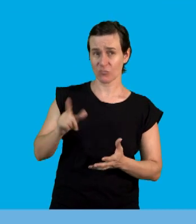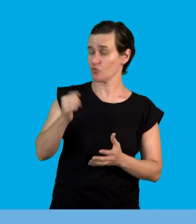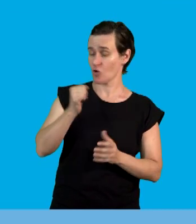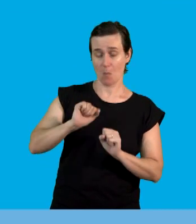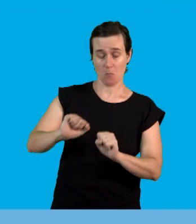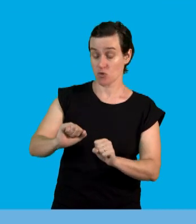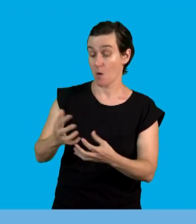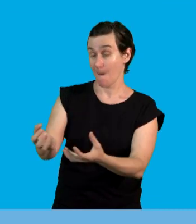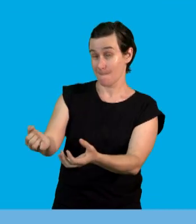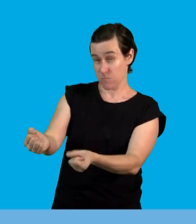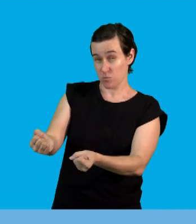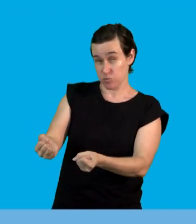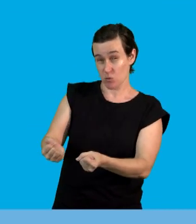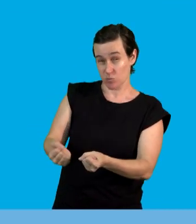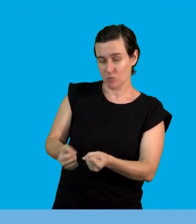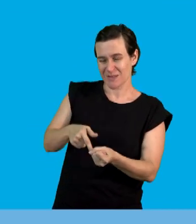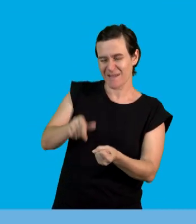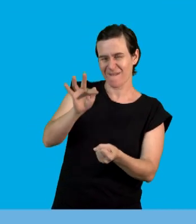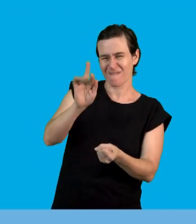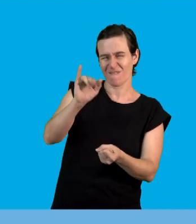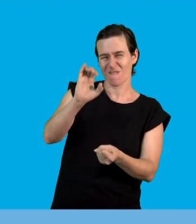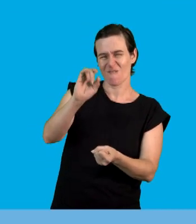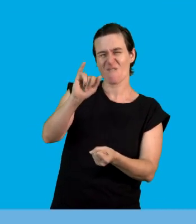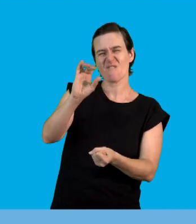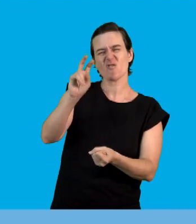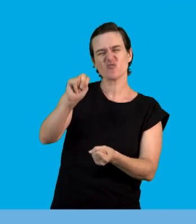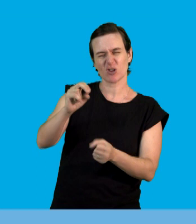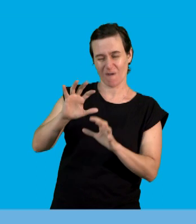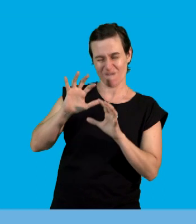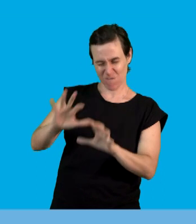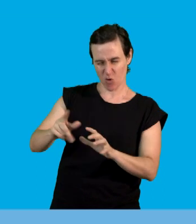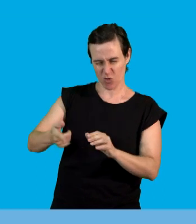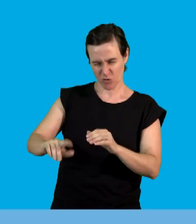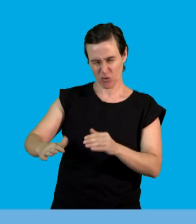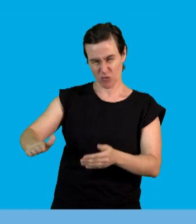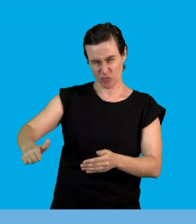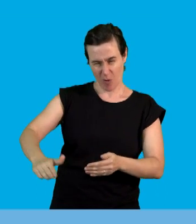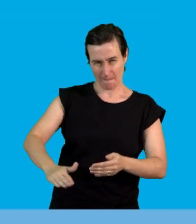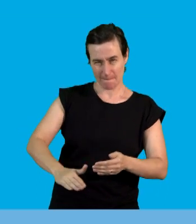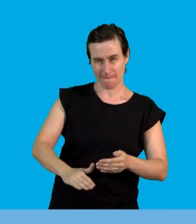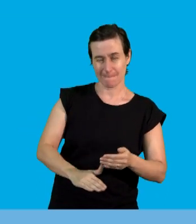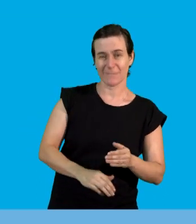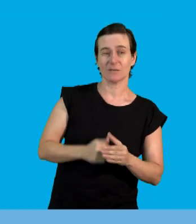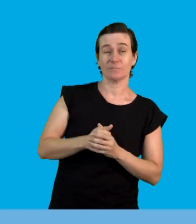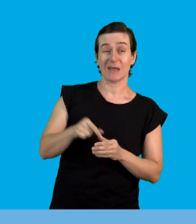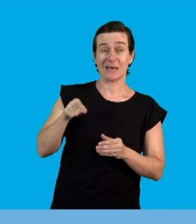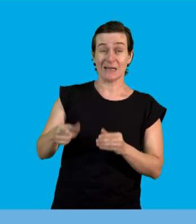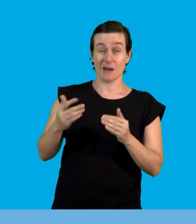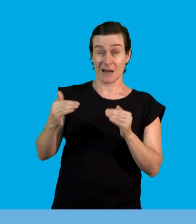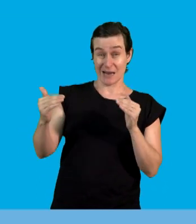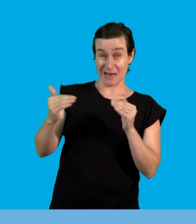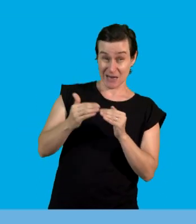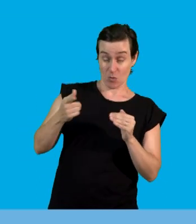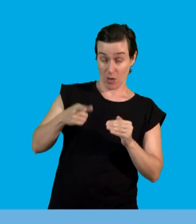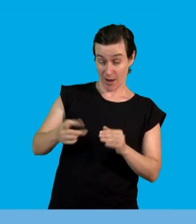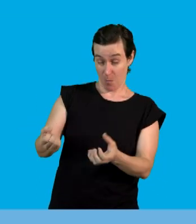crate across the floor and there's a frictional force, and that frictional force is equal to the pull force. So these two forces, they are